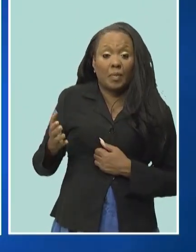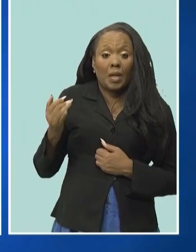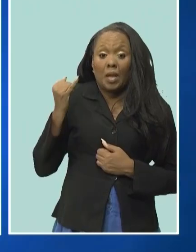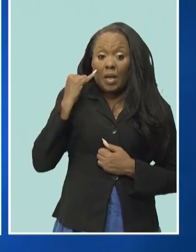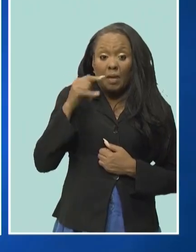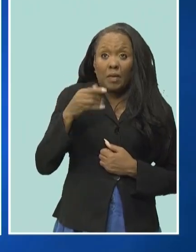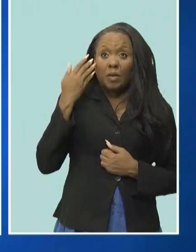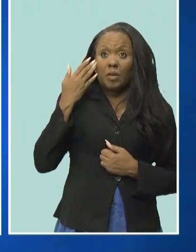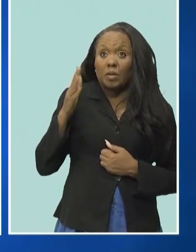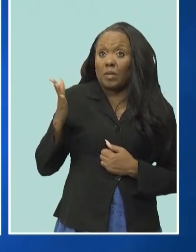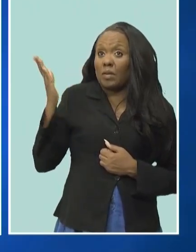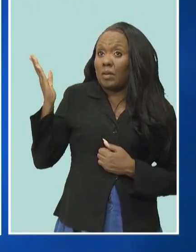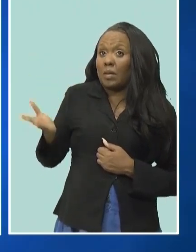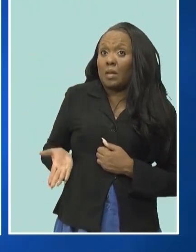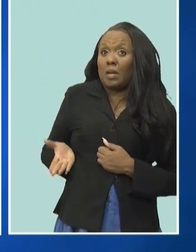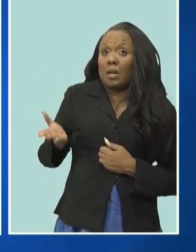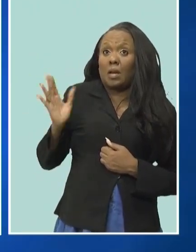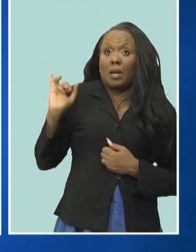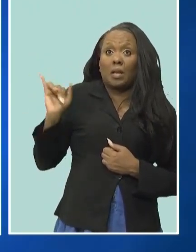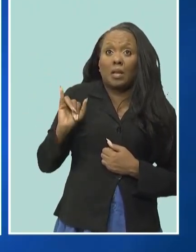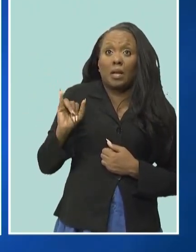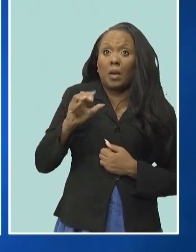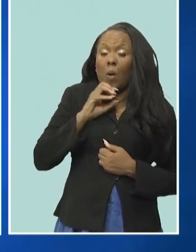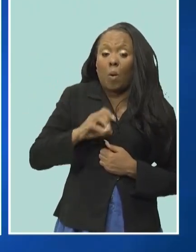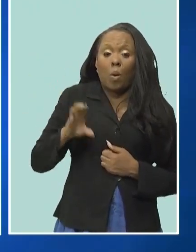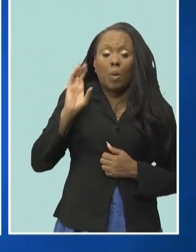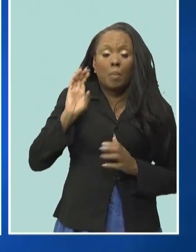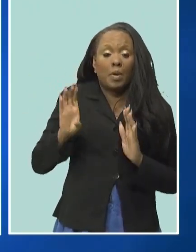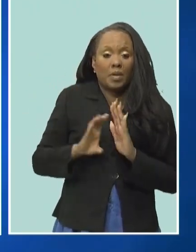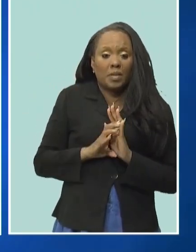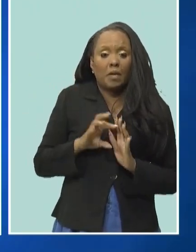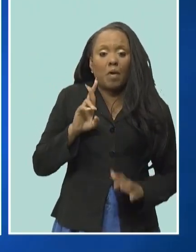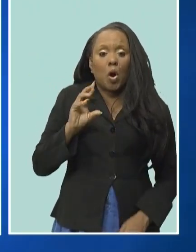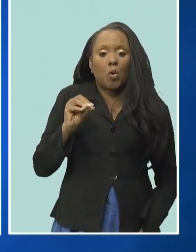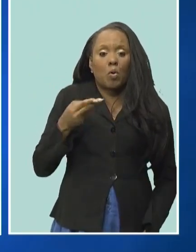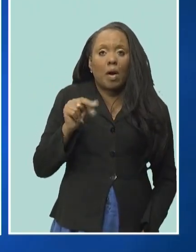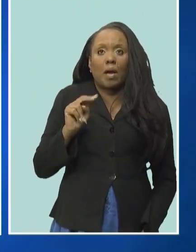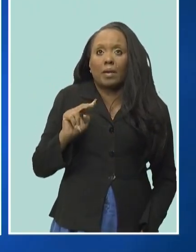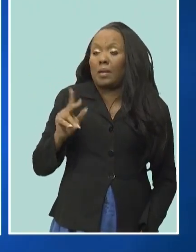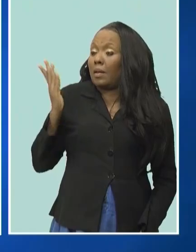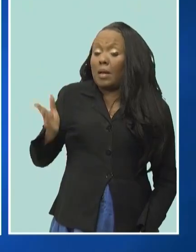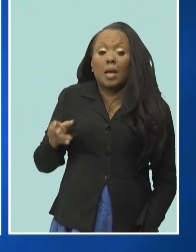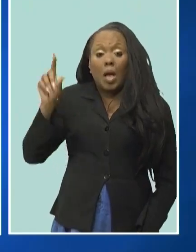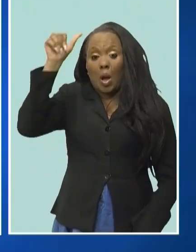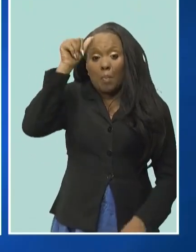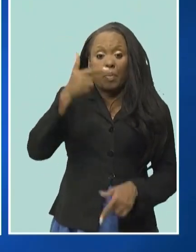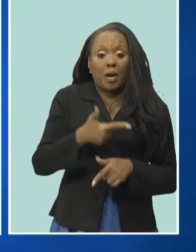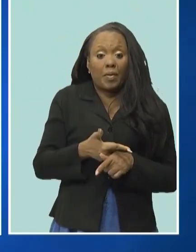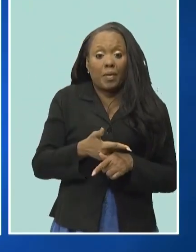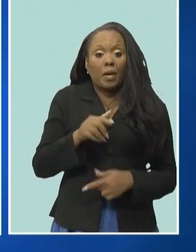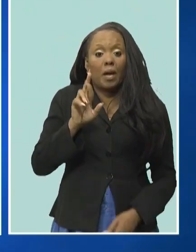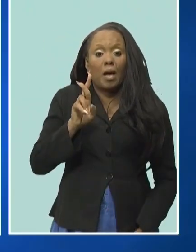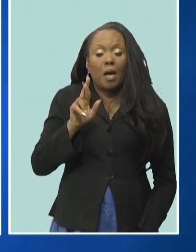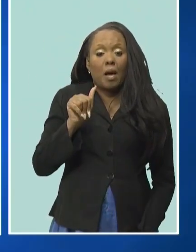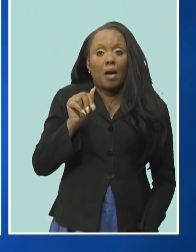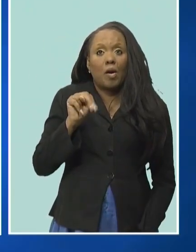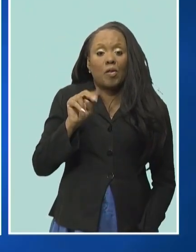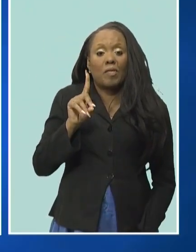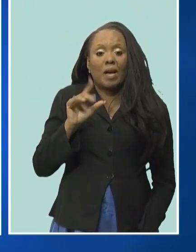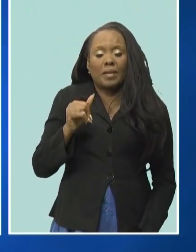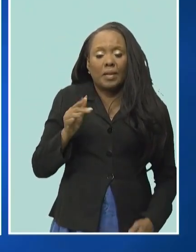looks like old footage of Rohan, but it's not. This is his brother Randy, scrolling through photos of the two of them as